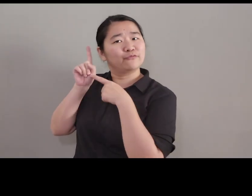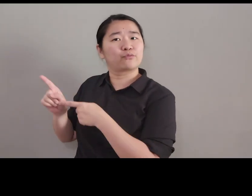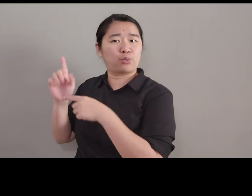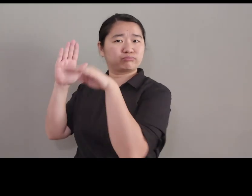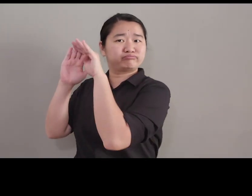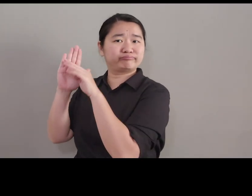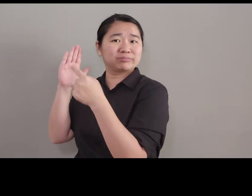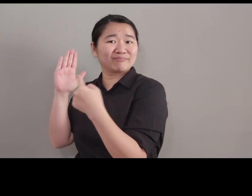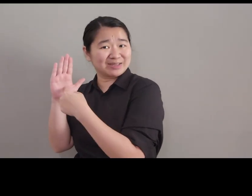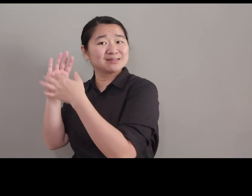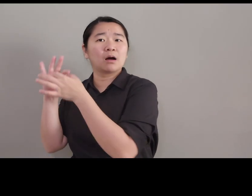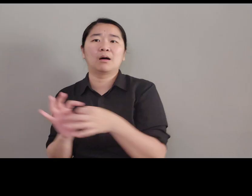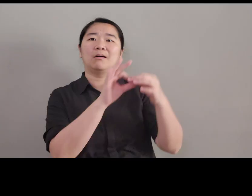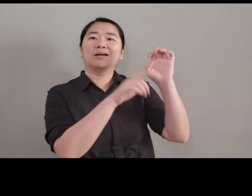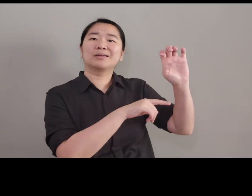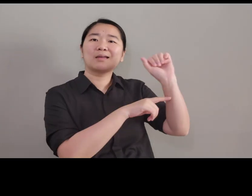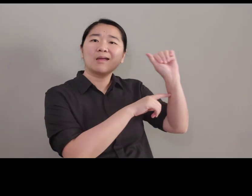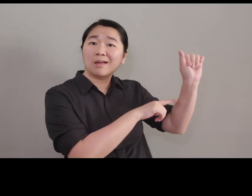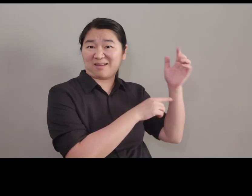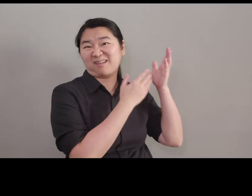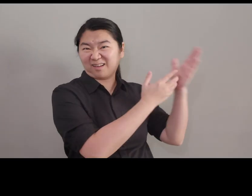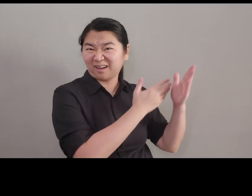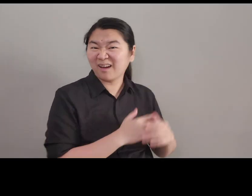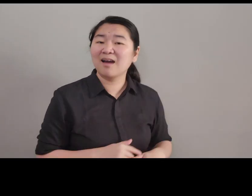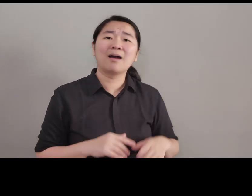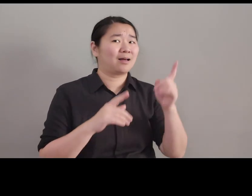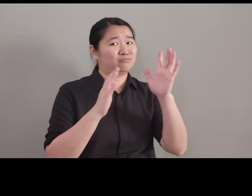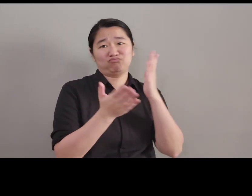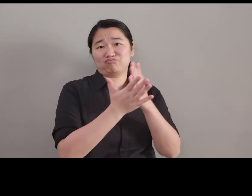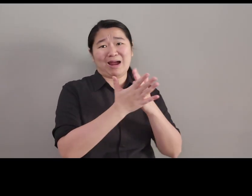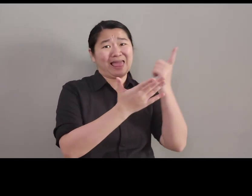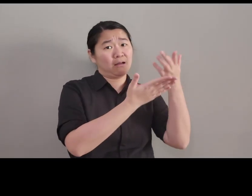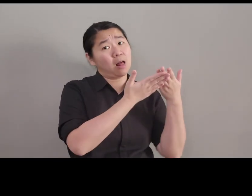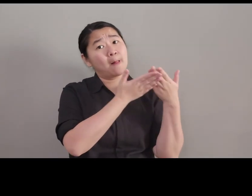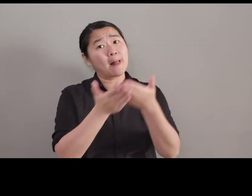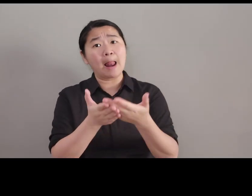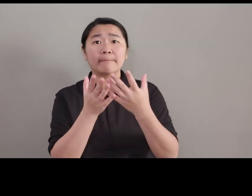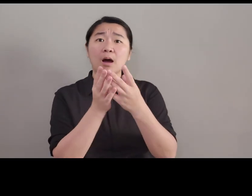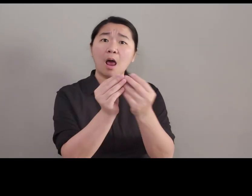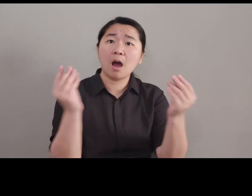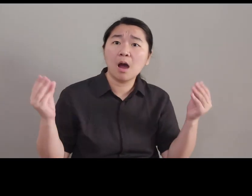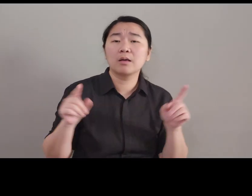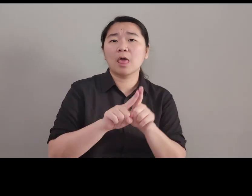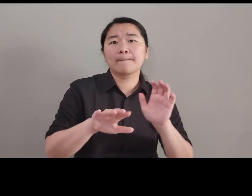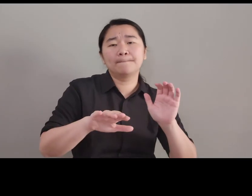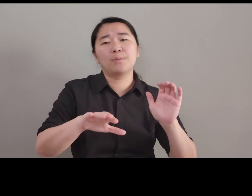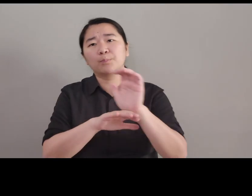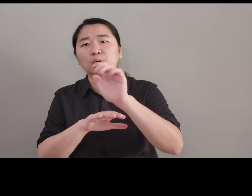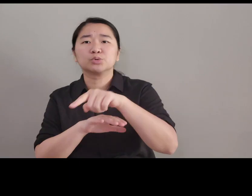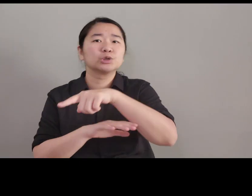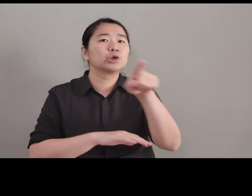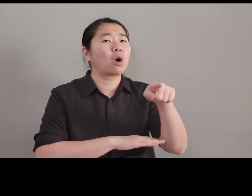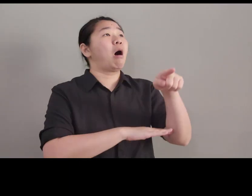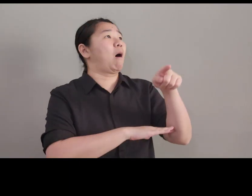like that's also helping a lot, just to have some kind of stick and also some kind of carrot. Yeah, but we're